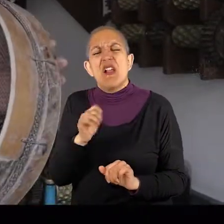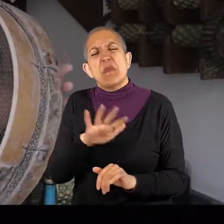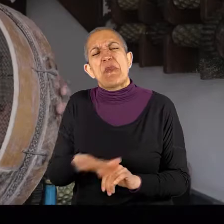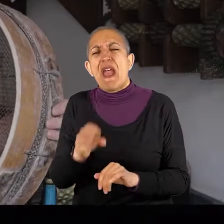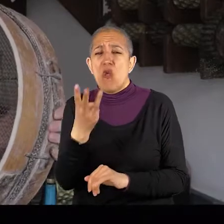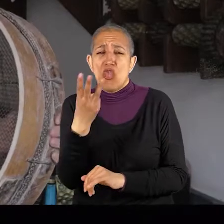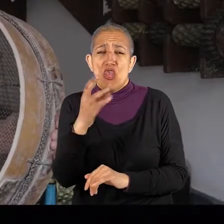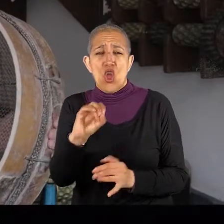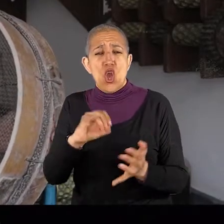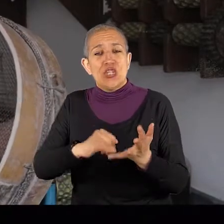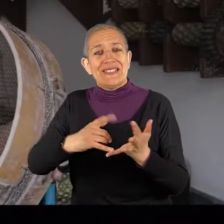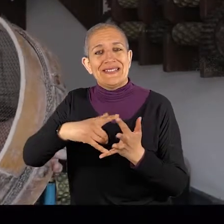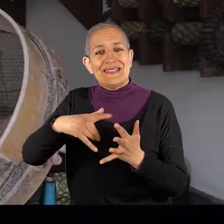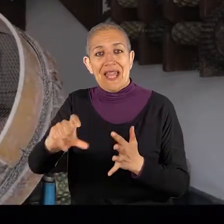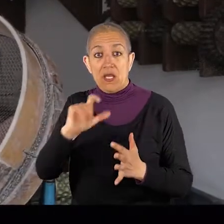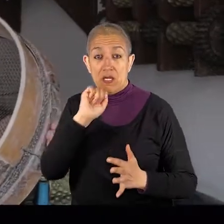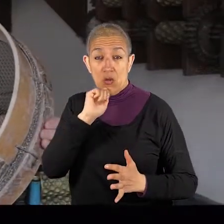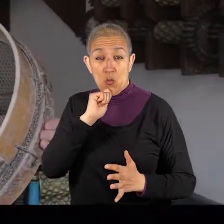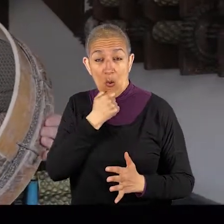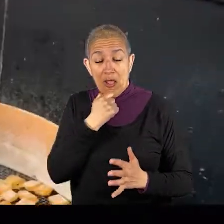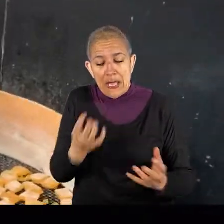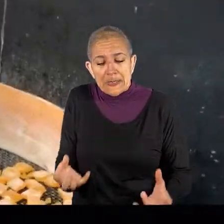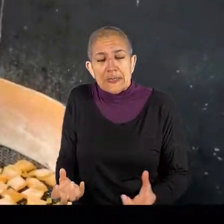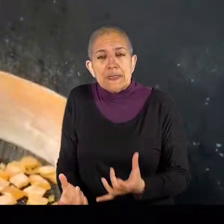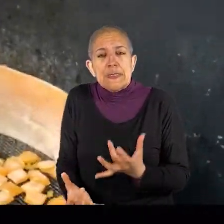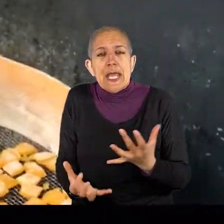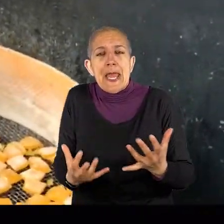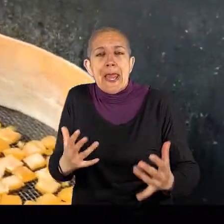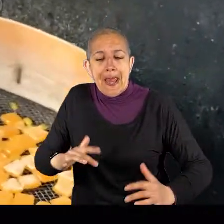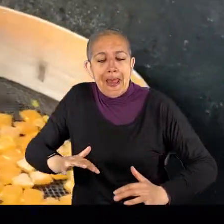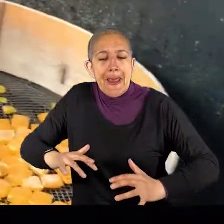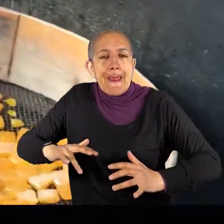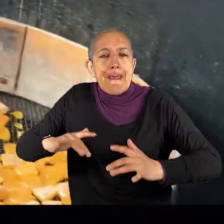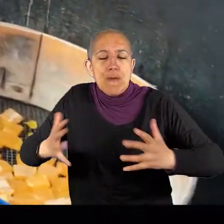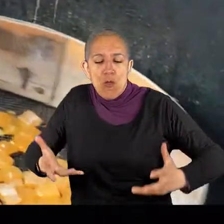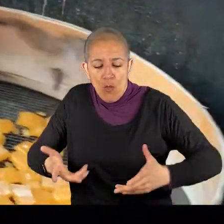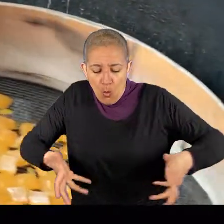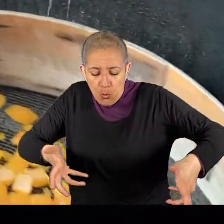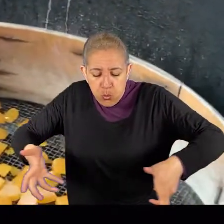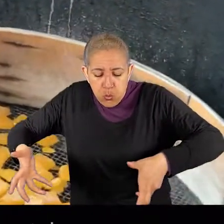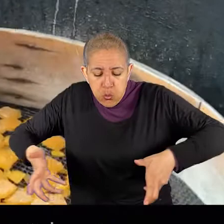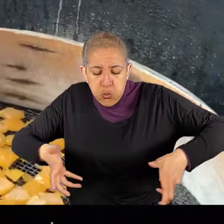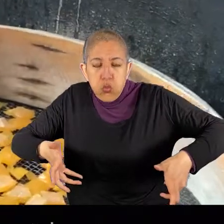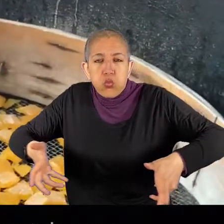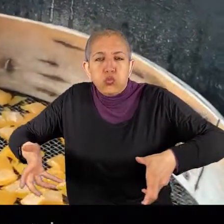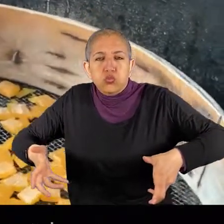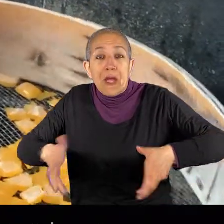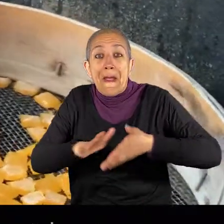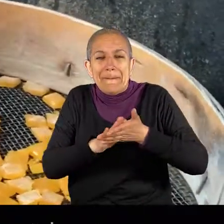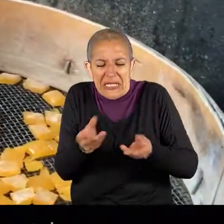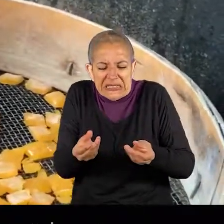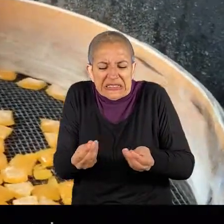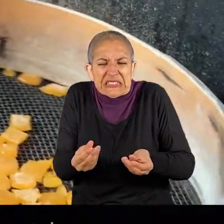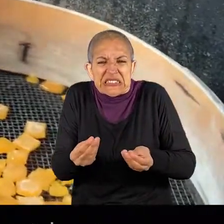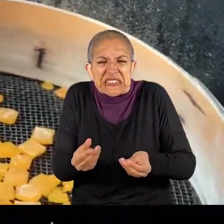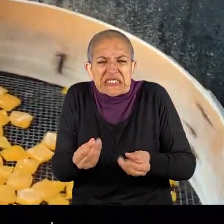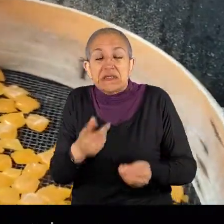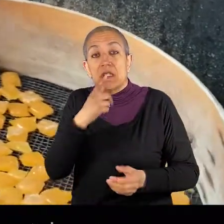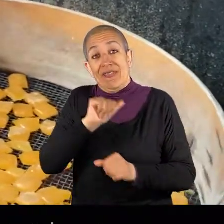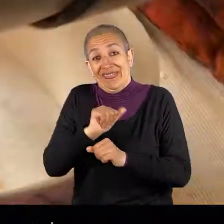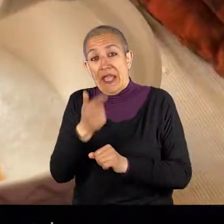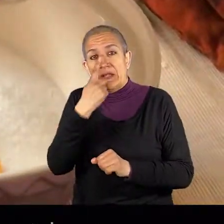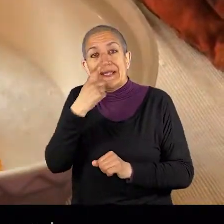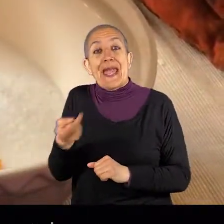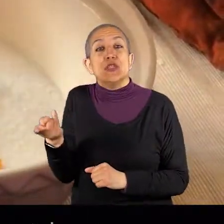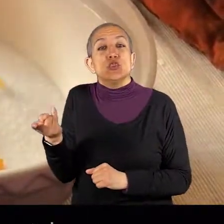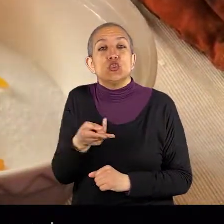about 30 seconds they're put over steam, and that allows us to cover the sweets